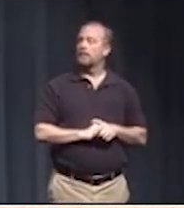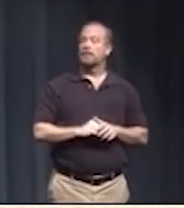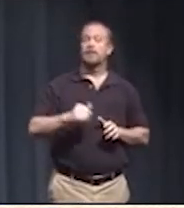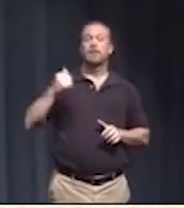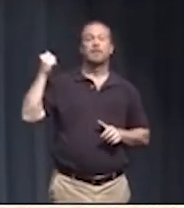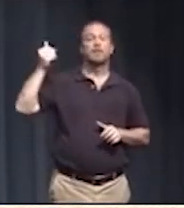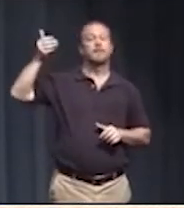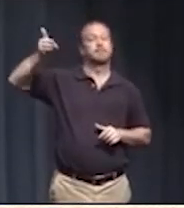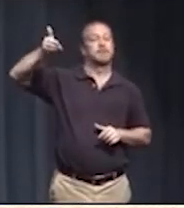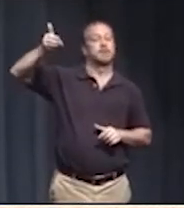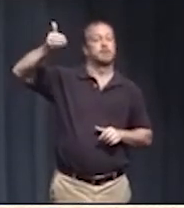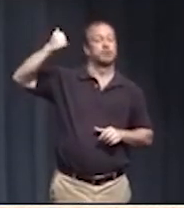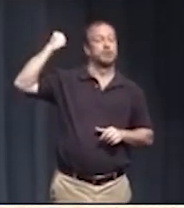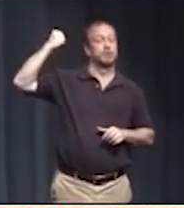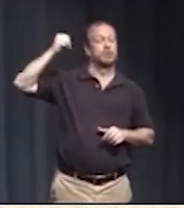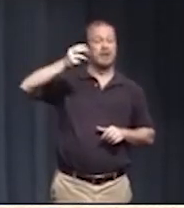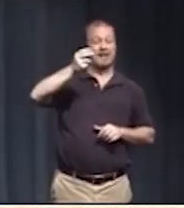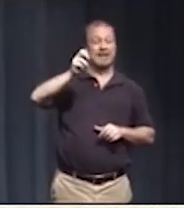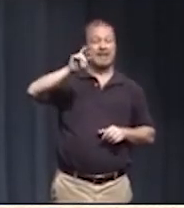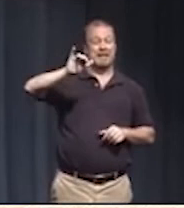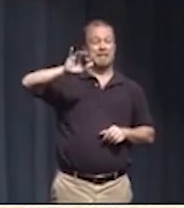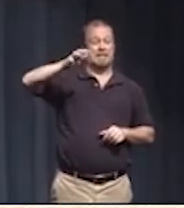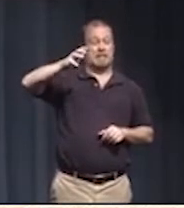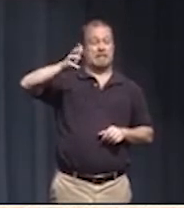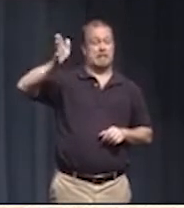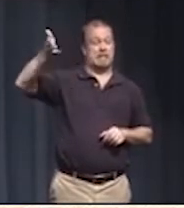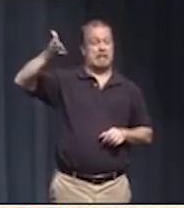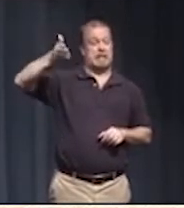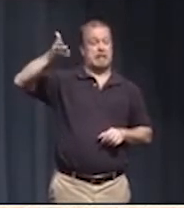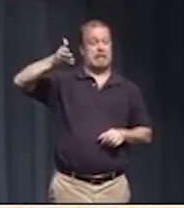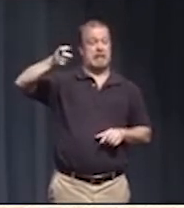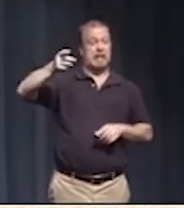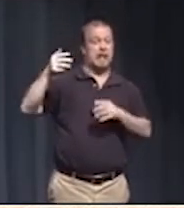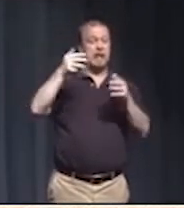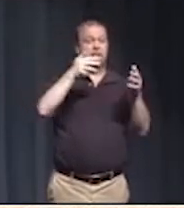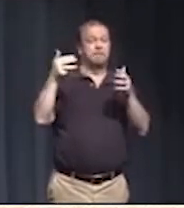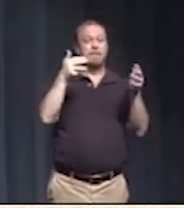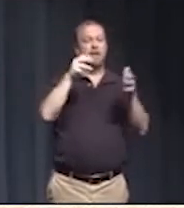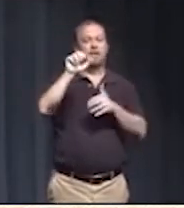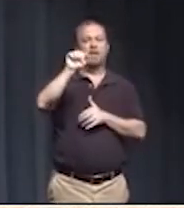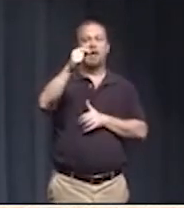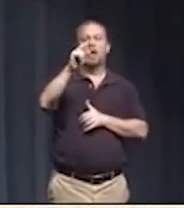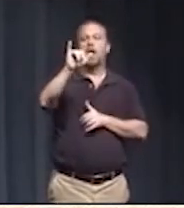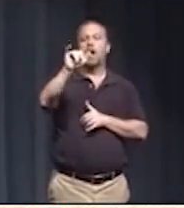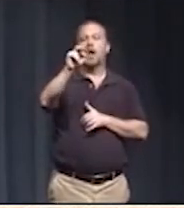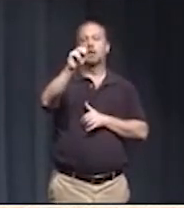This speech is Henry V's speech at the Battle of Agincourt.